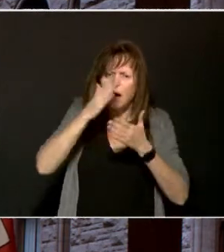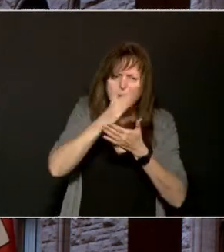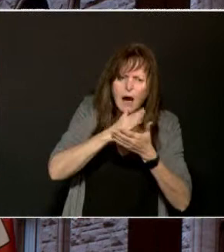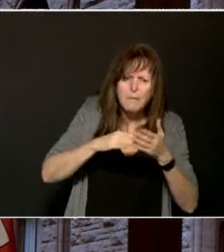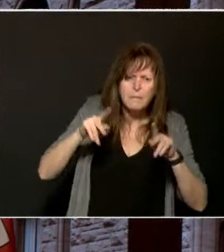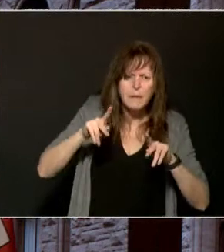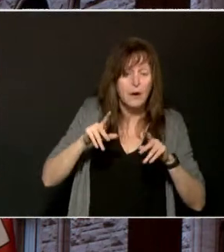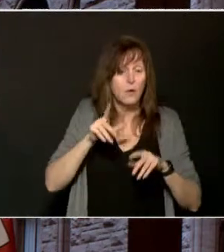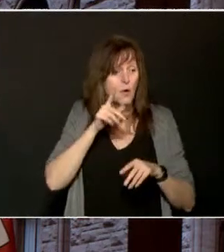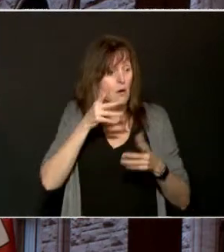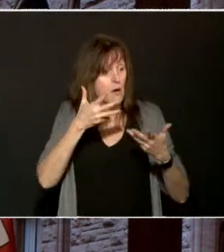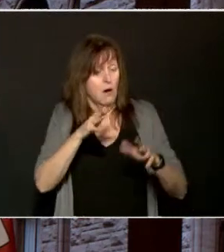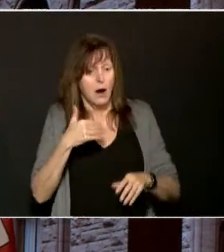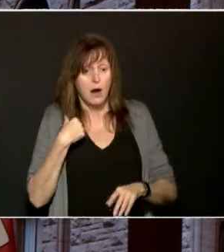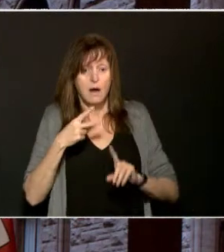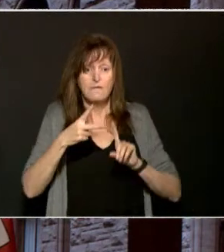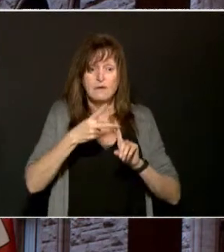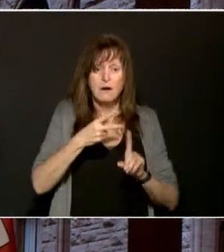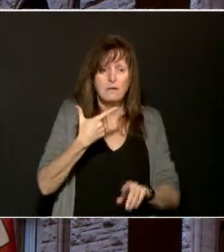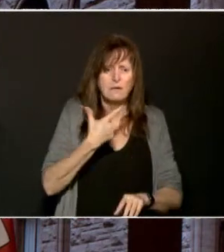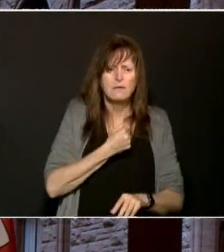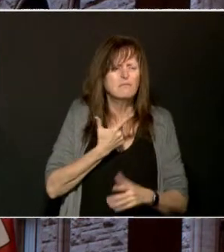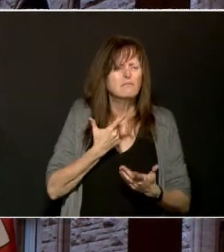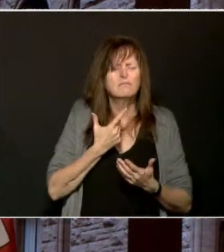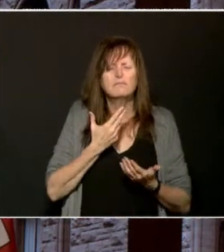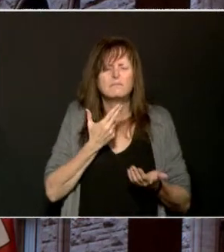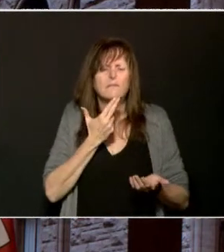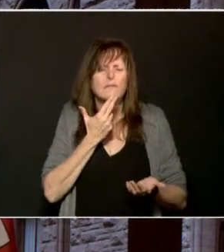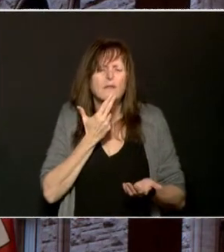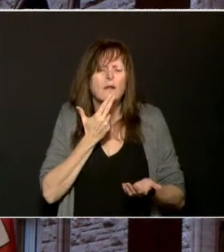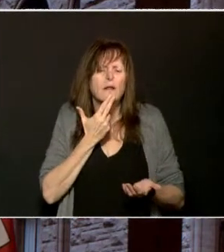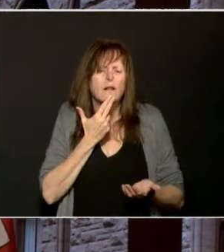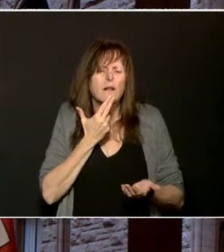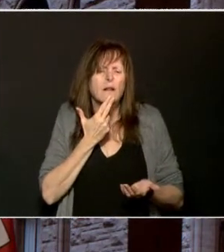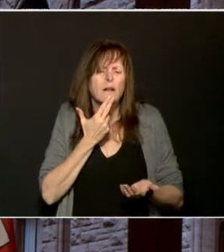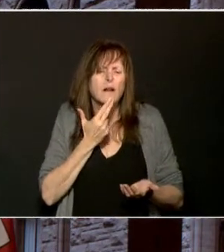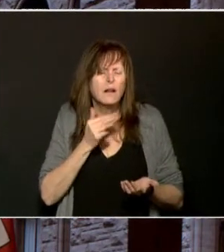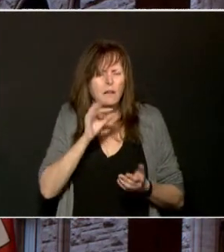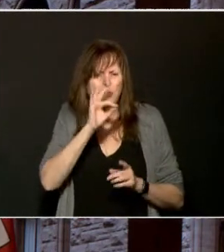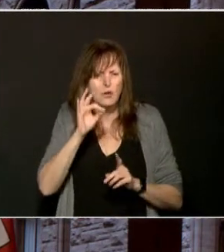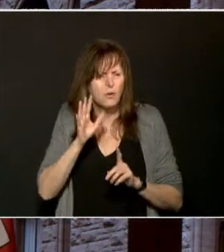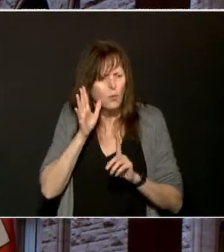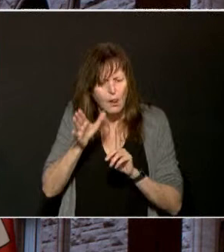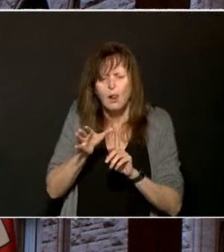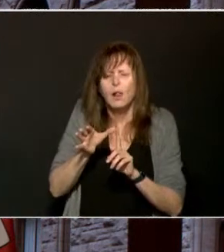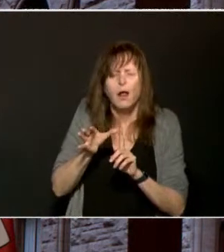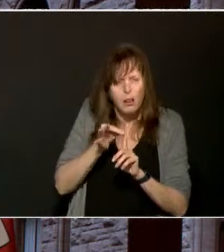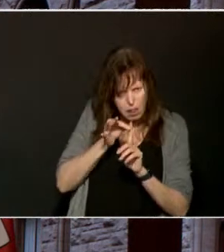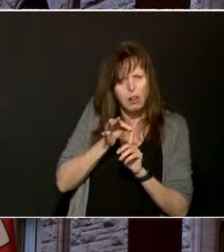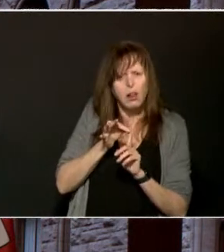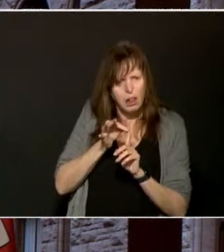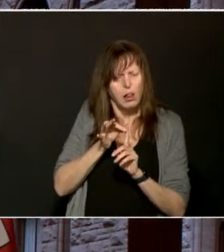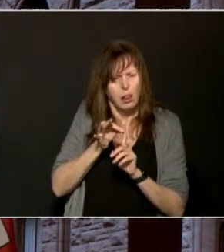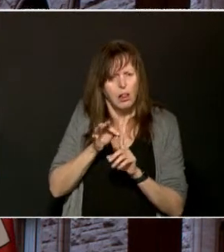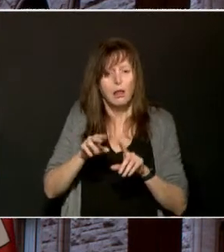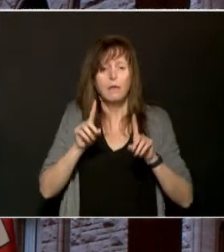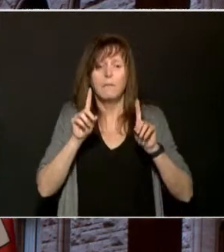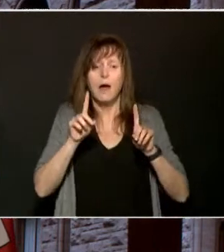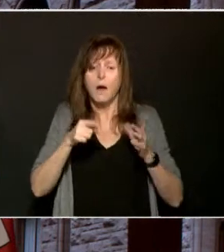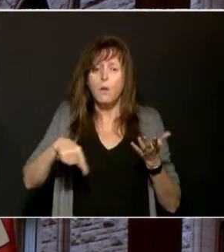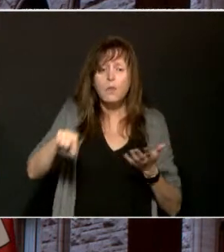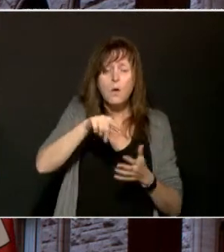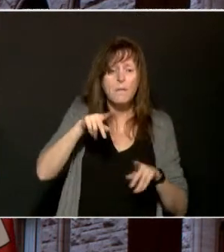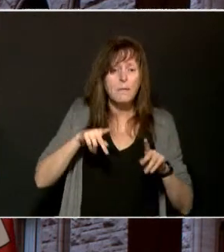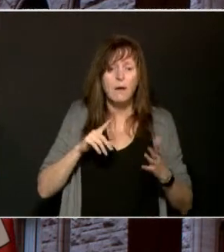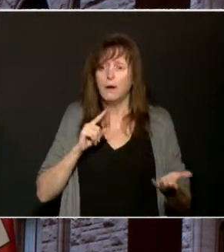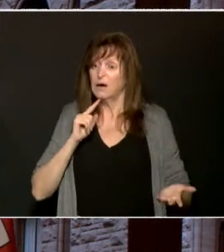vaccines are excellent, but they're not 100%. But those people tend to have milder cases and less severe cases. Less